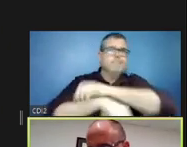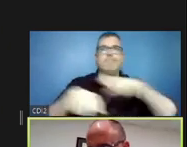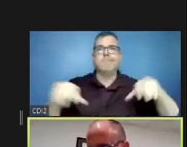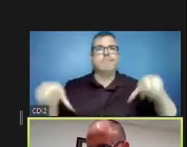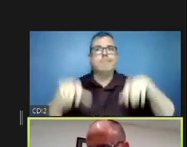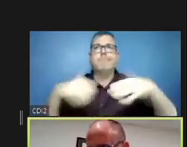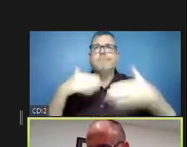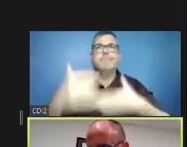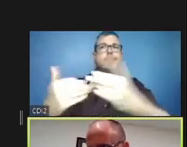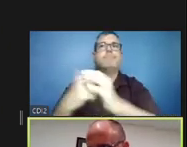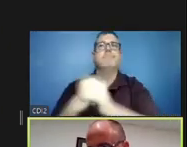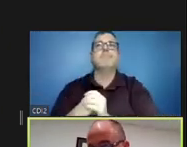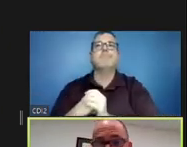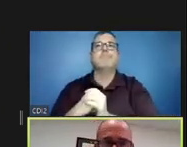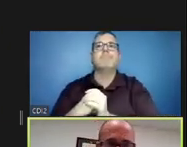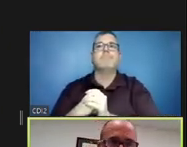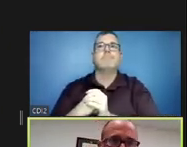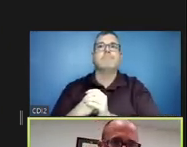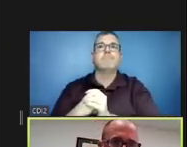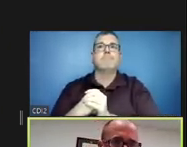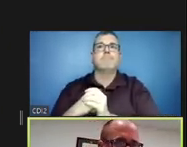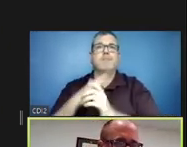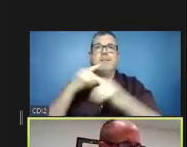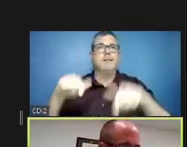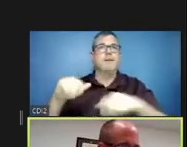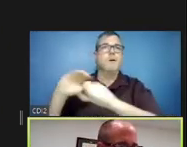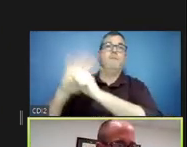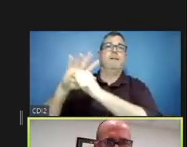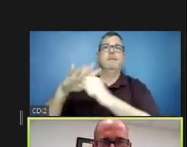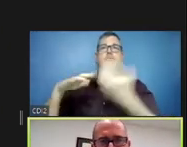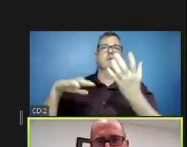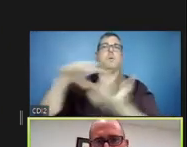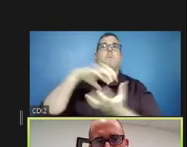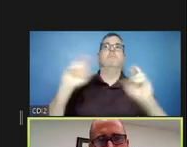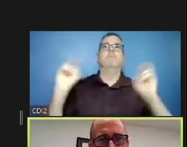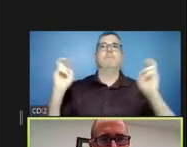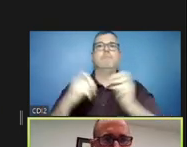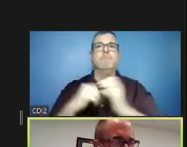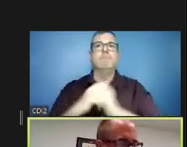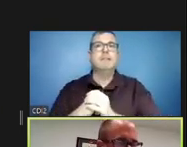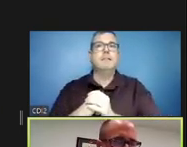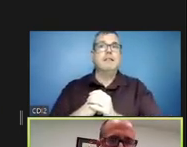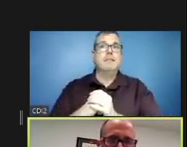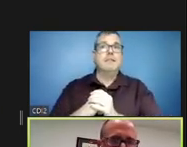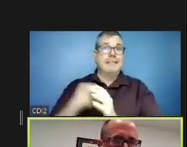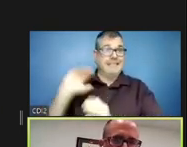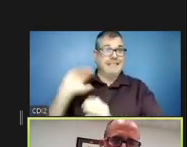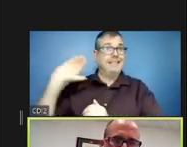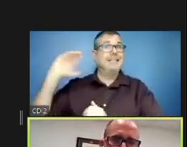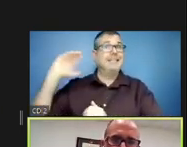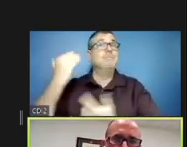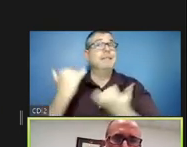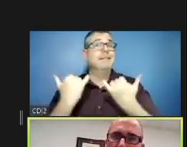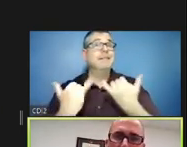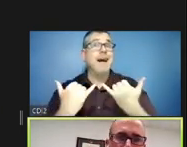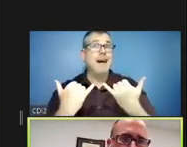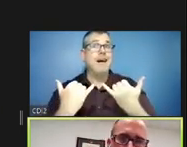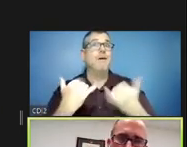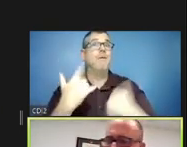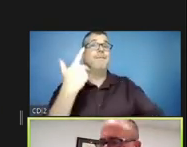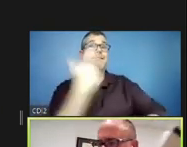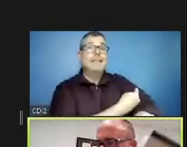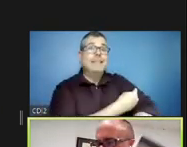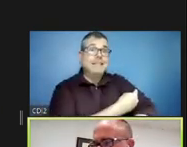to an end, a beginning to an end with vaccines, and so we just have to keep